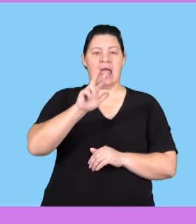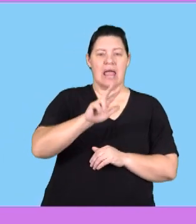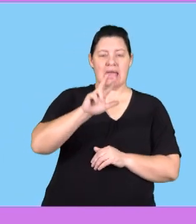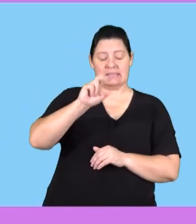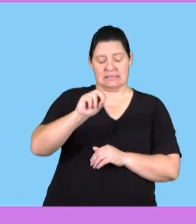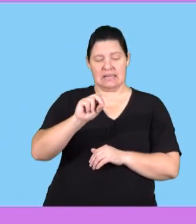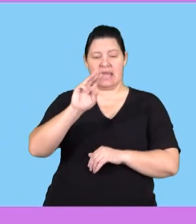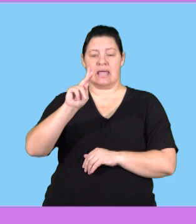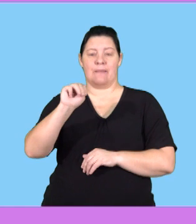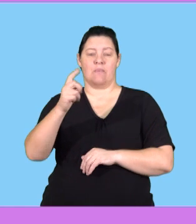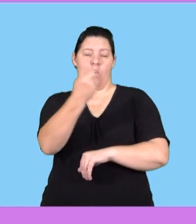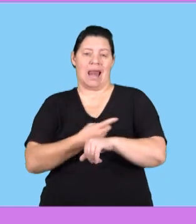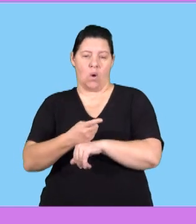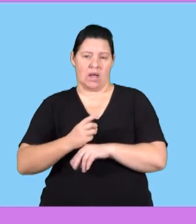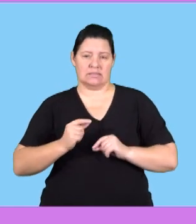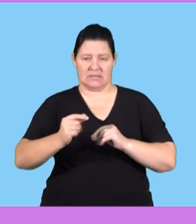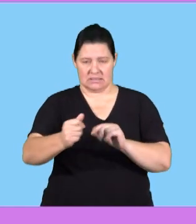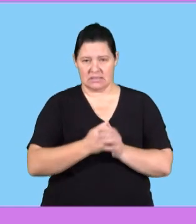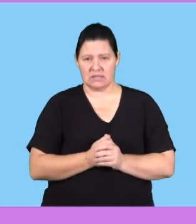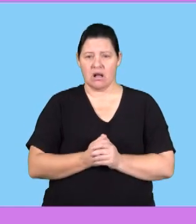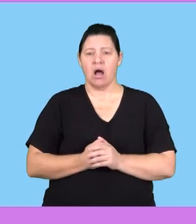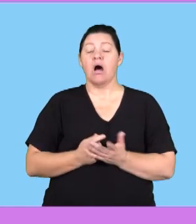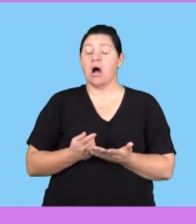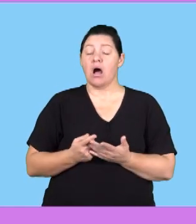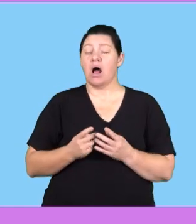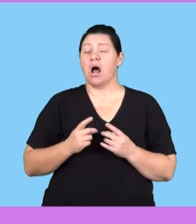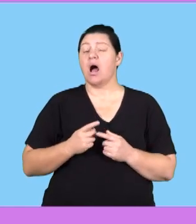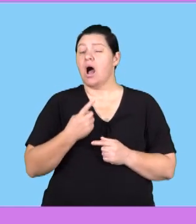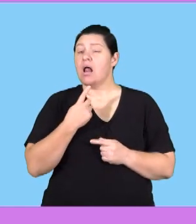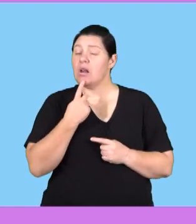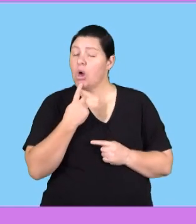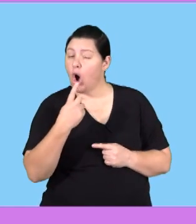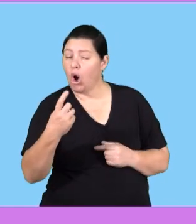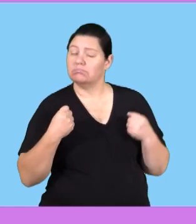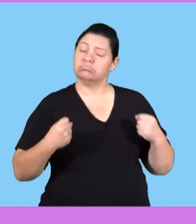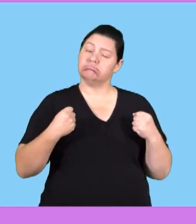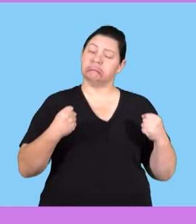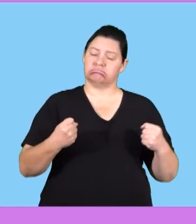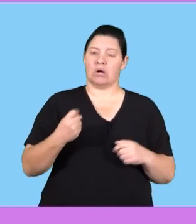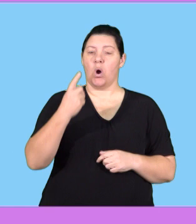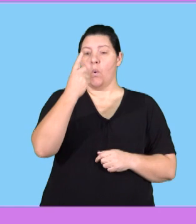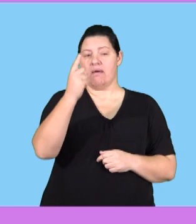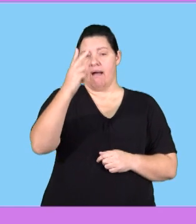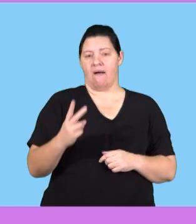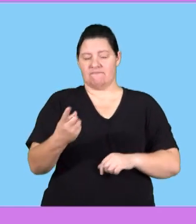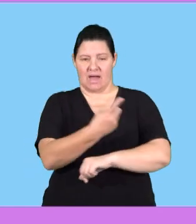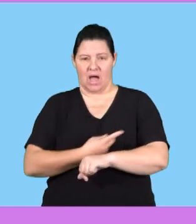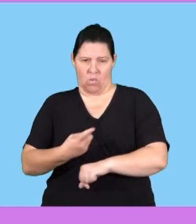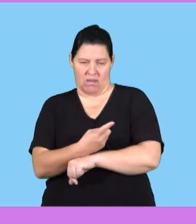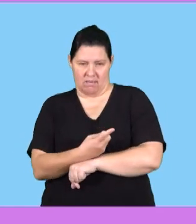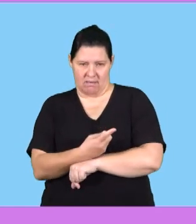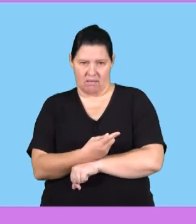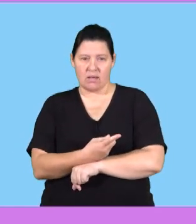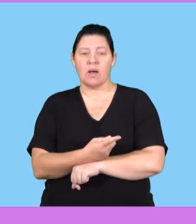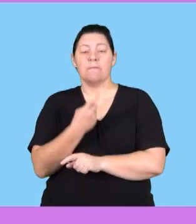per hour, and he has traveled for 1.5 hours. Determine